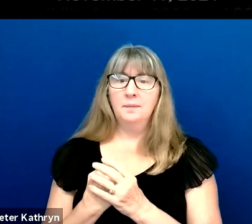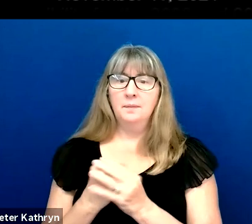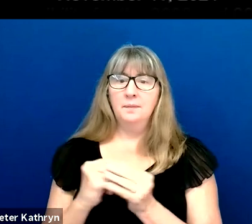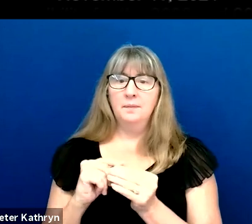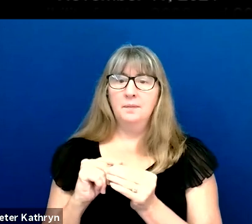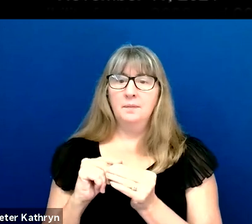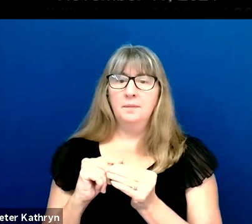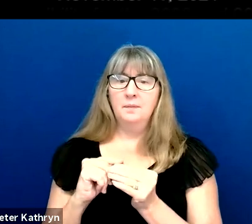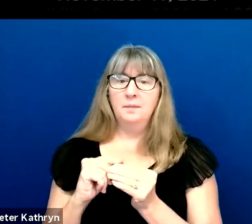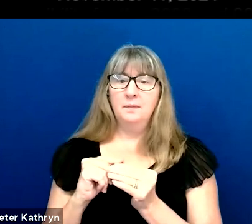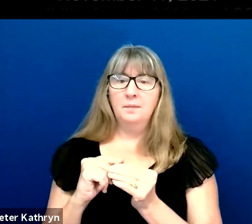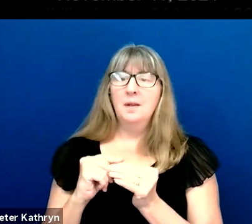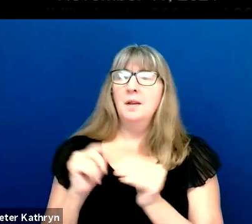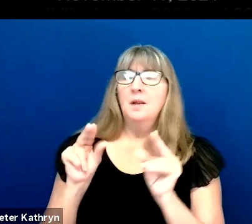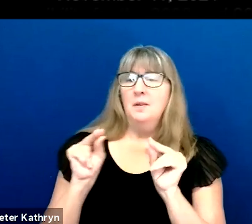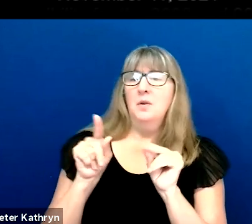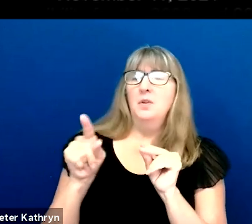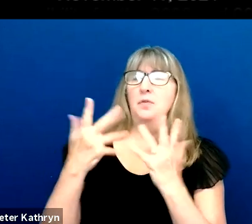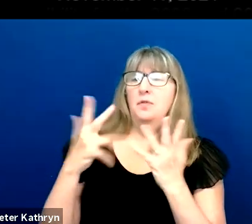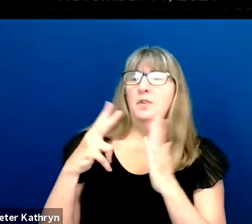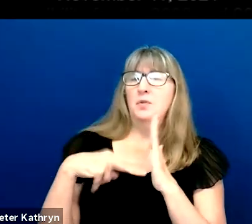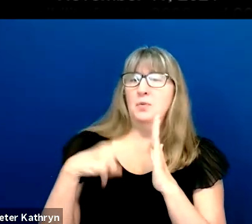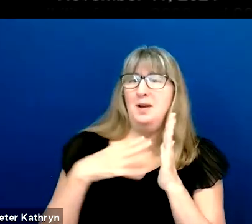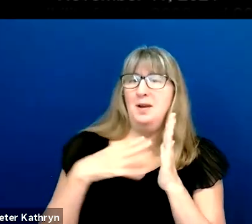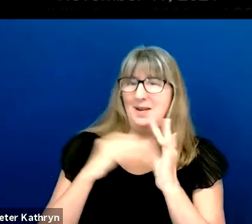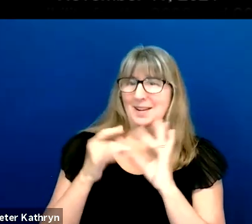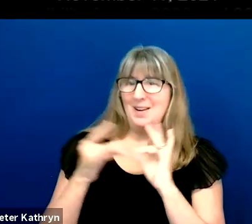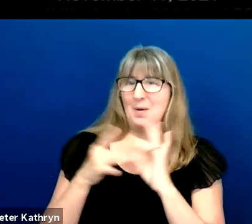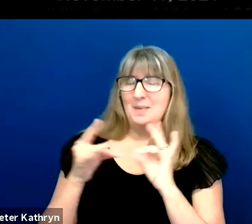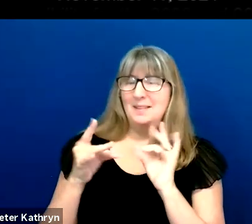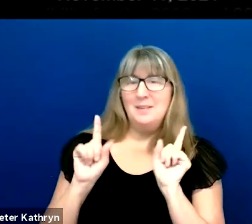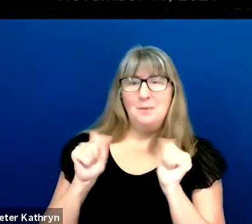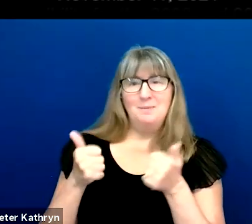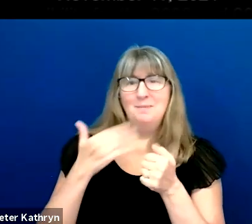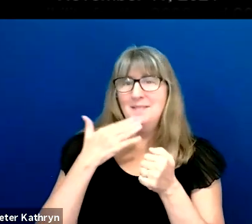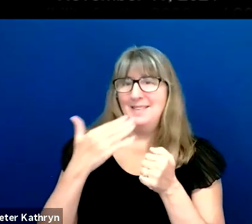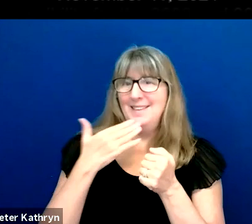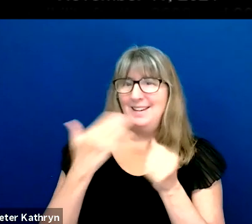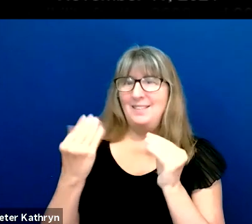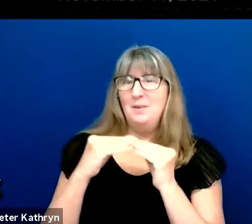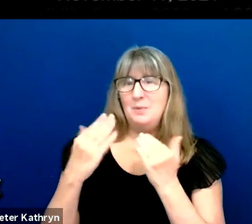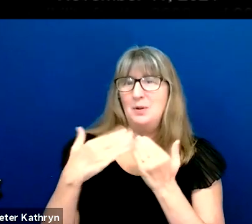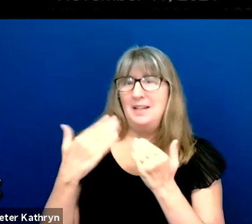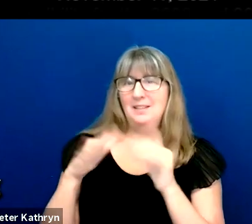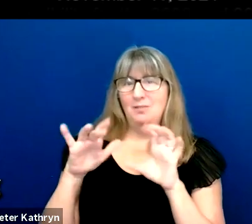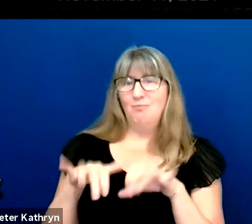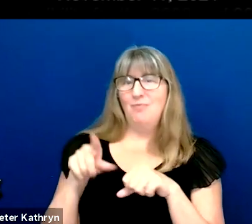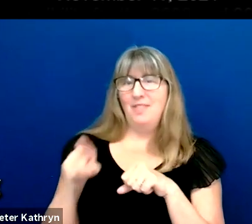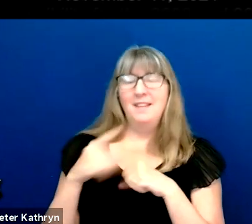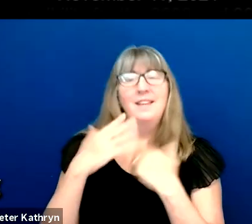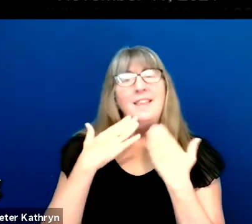No, you read my comment to the presentation, so thank you. So I figured it was easier just to put it in the chat. So again, I